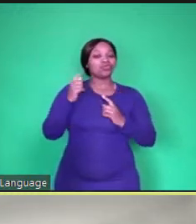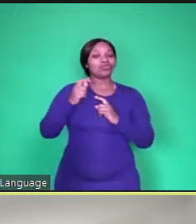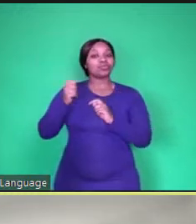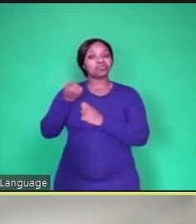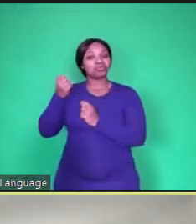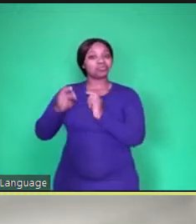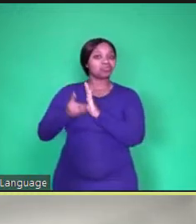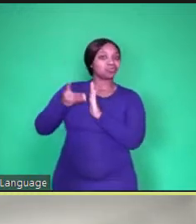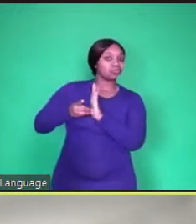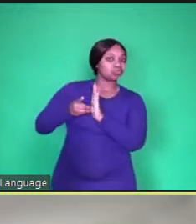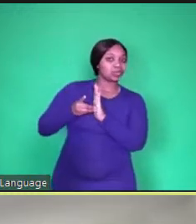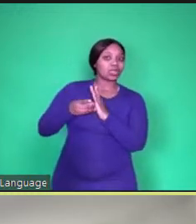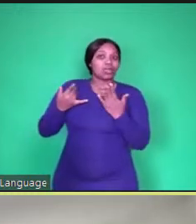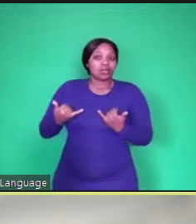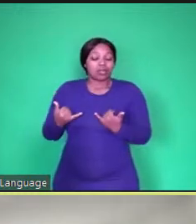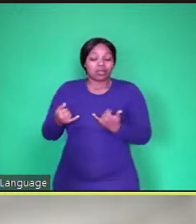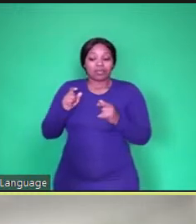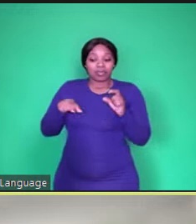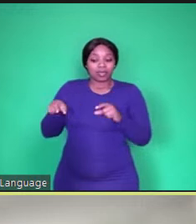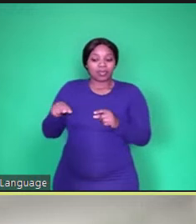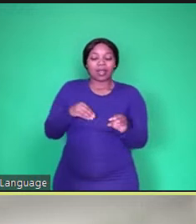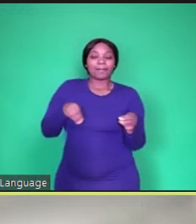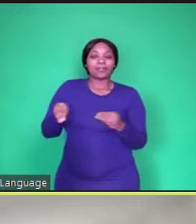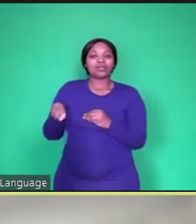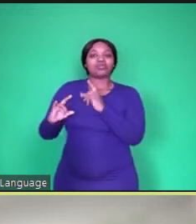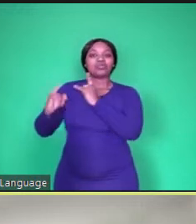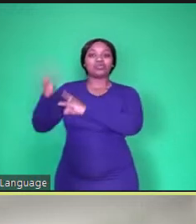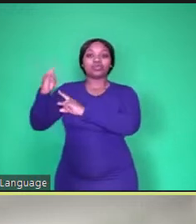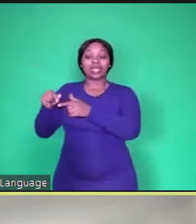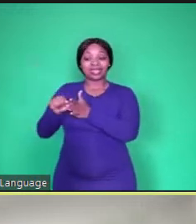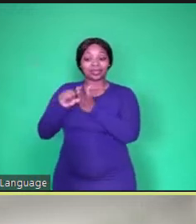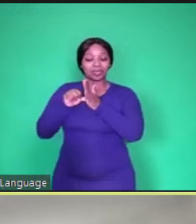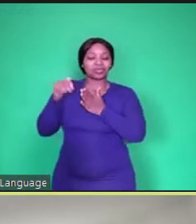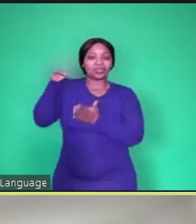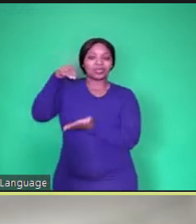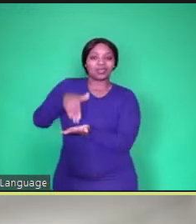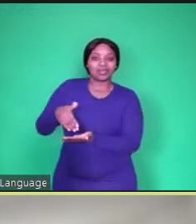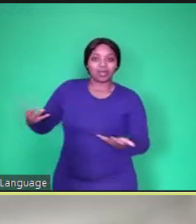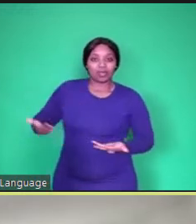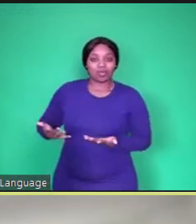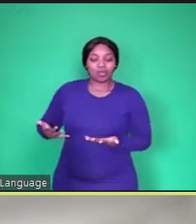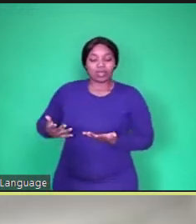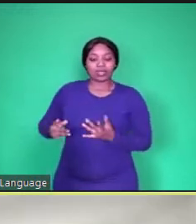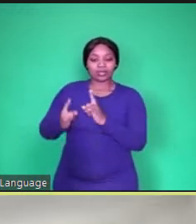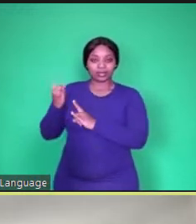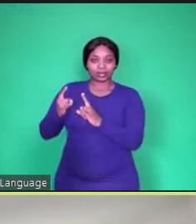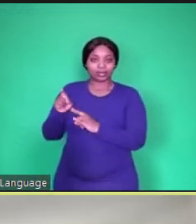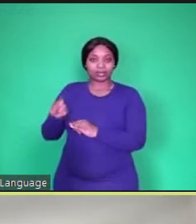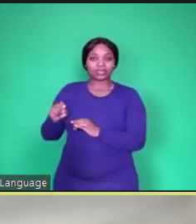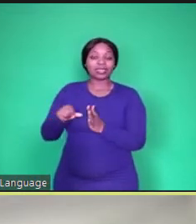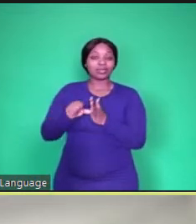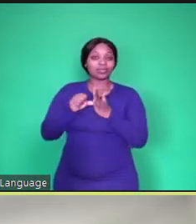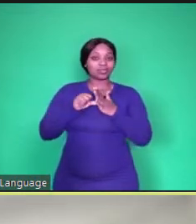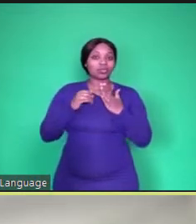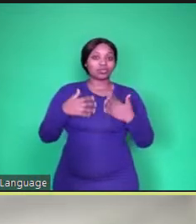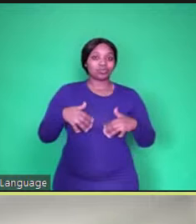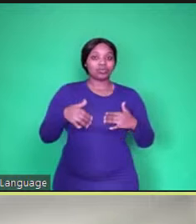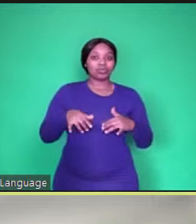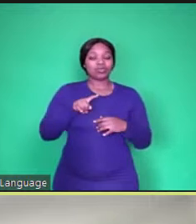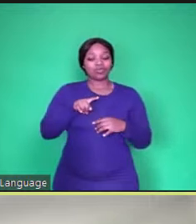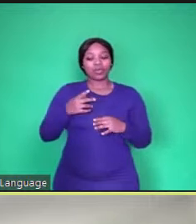but it's important to think about where they end up moving into, and informal settlements are a key place for